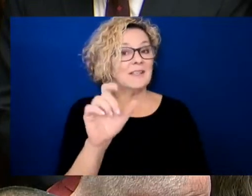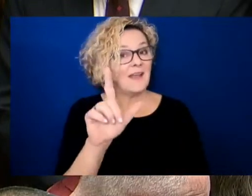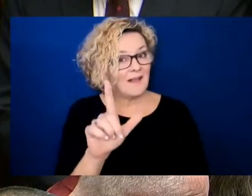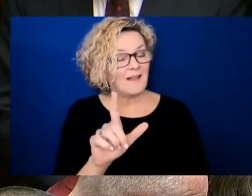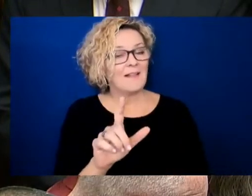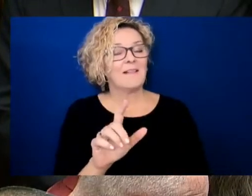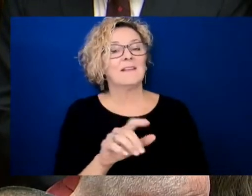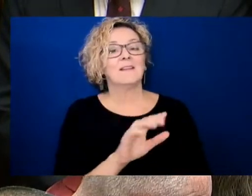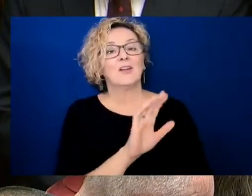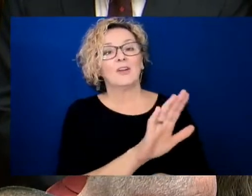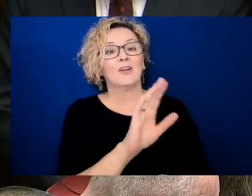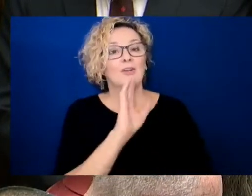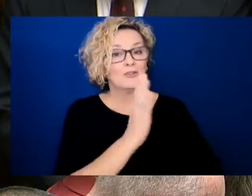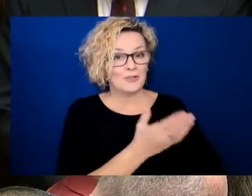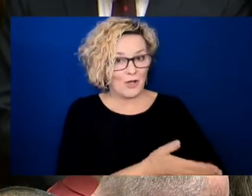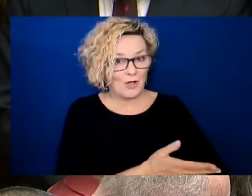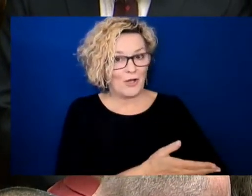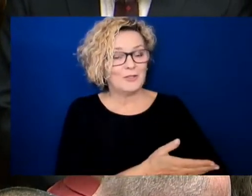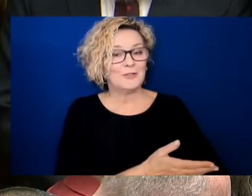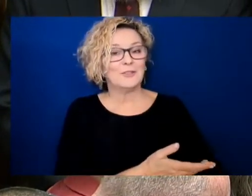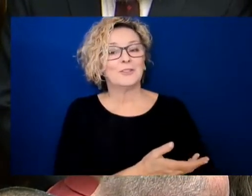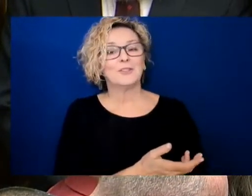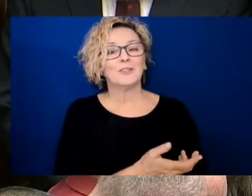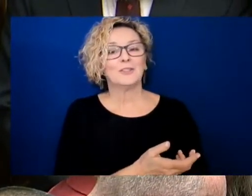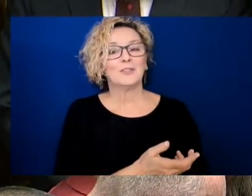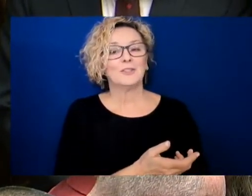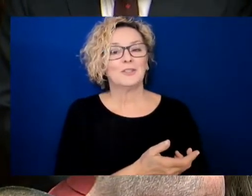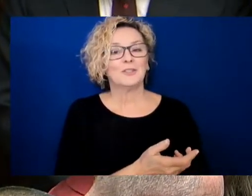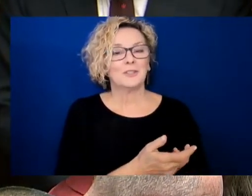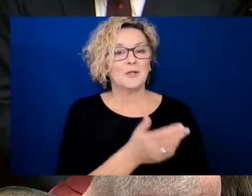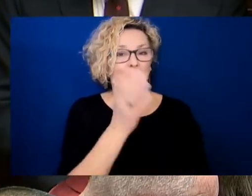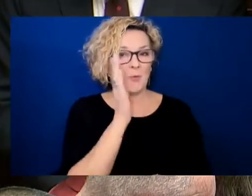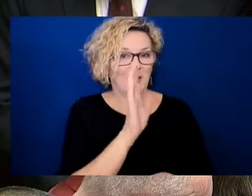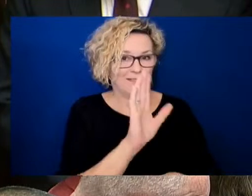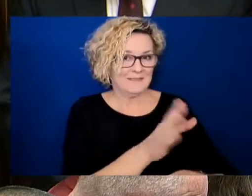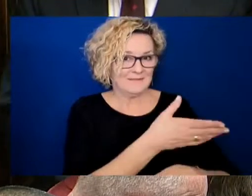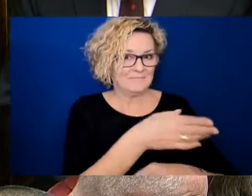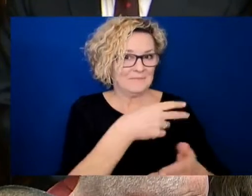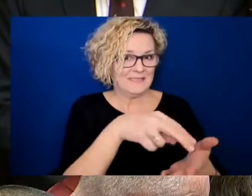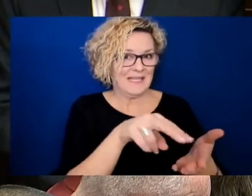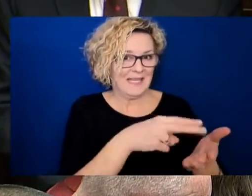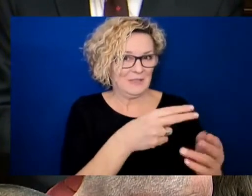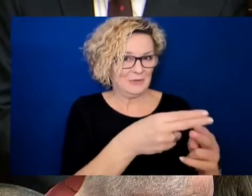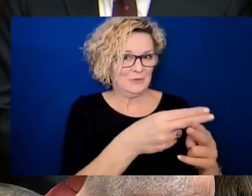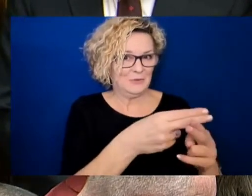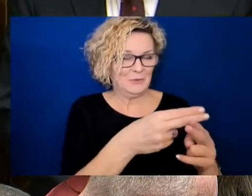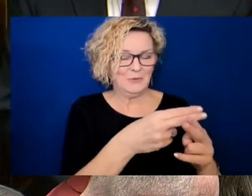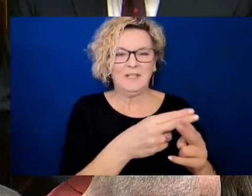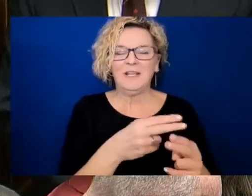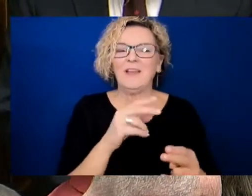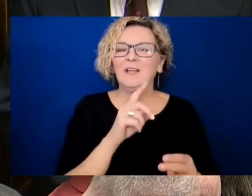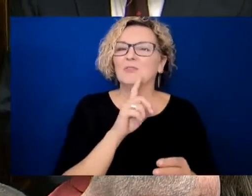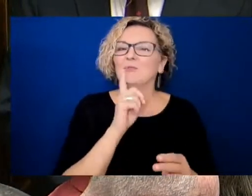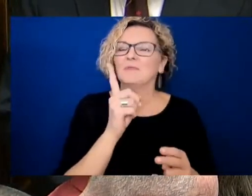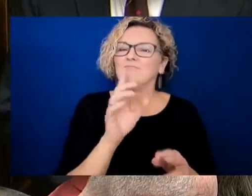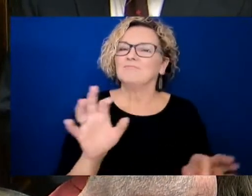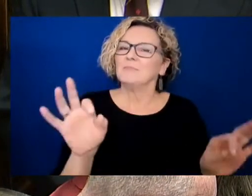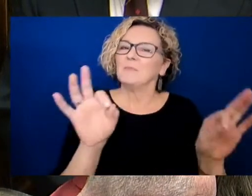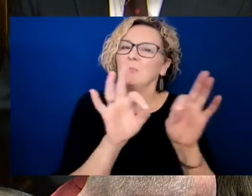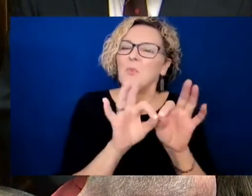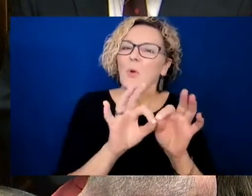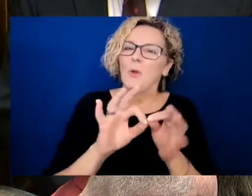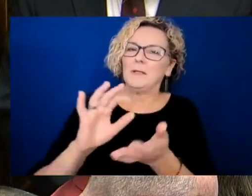it really completes with the Stilum, the songs that are gonna medicine our heart and lift up our